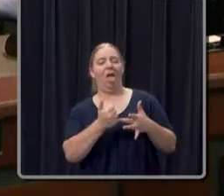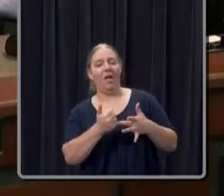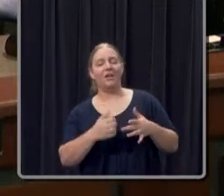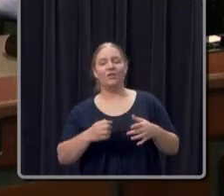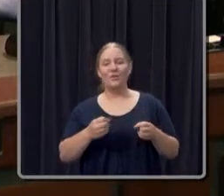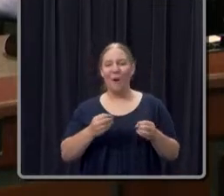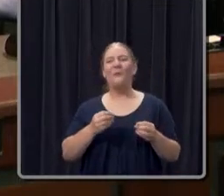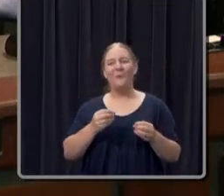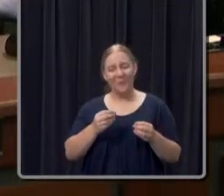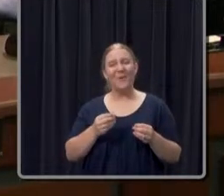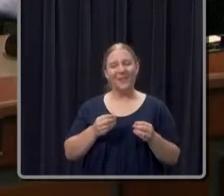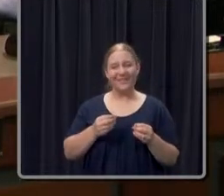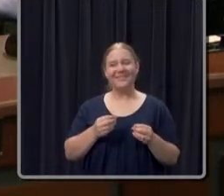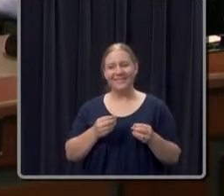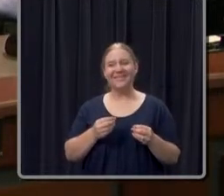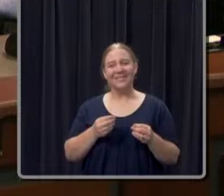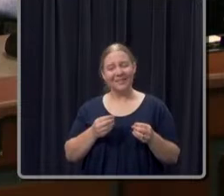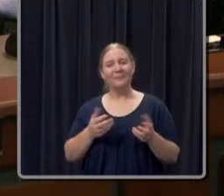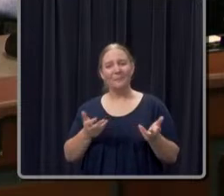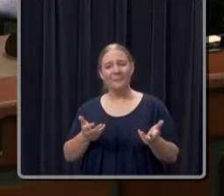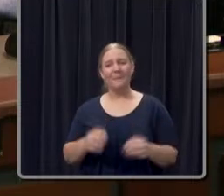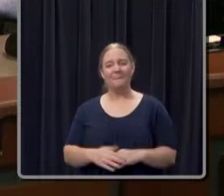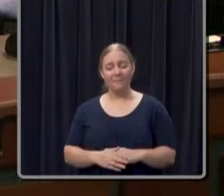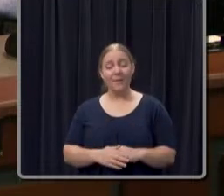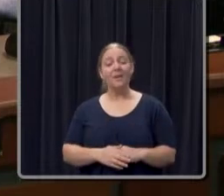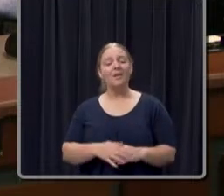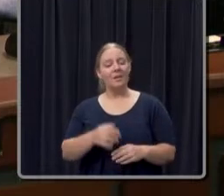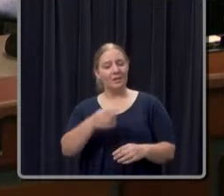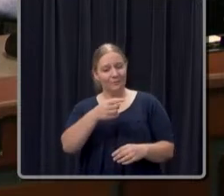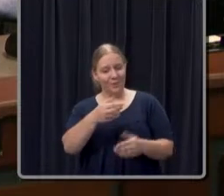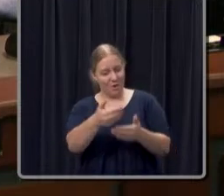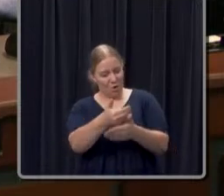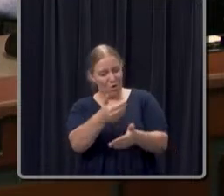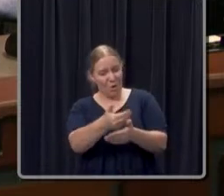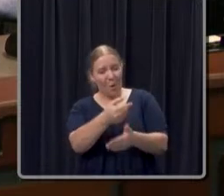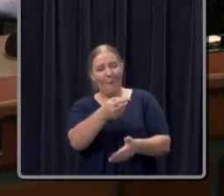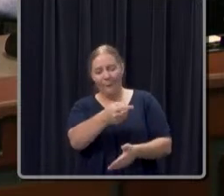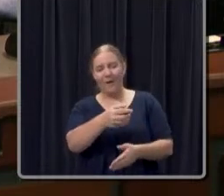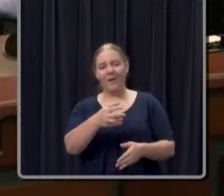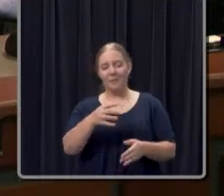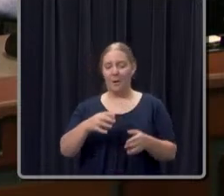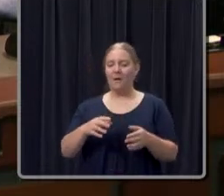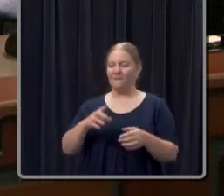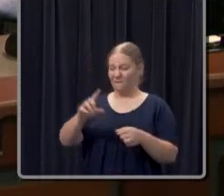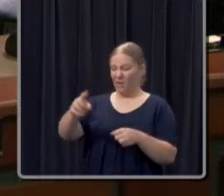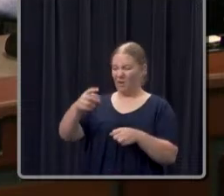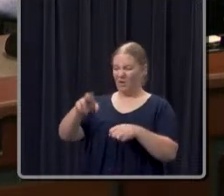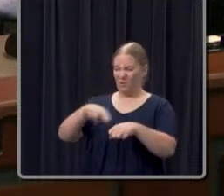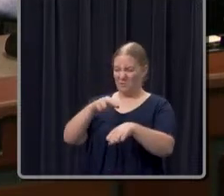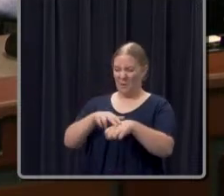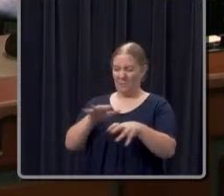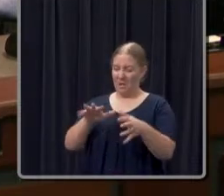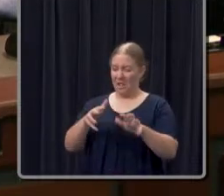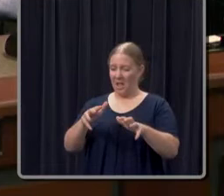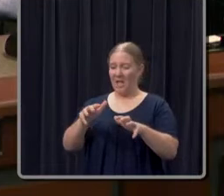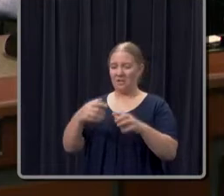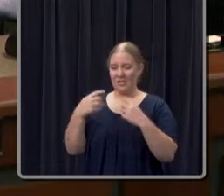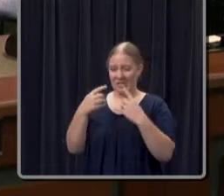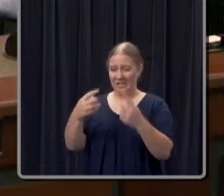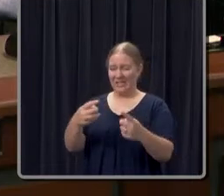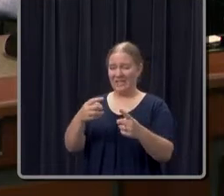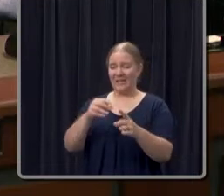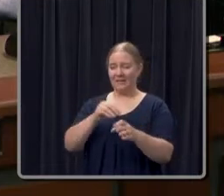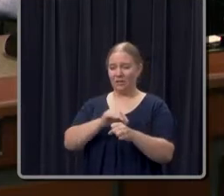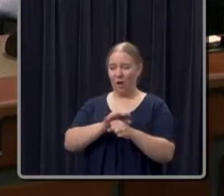it was just, I mean, being rather new, and it's kind of the first normal-ish session since the pandemic.